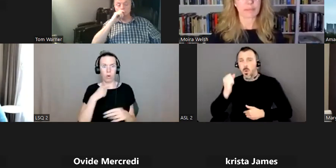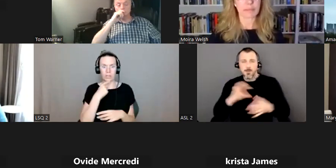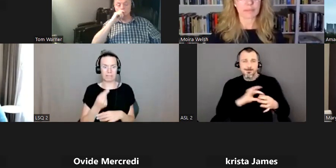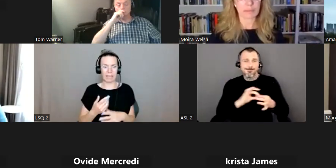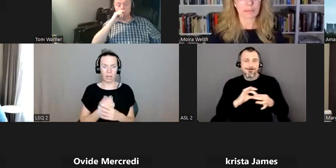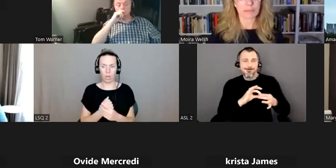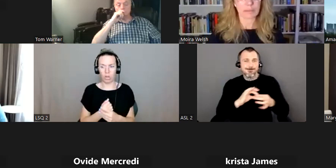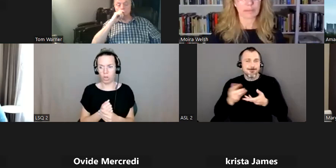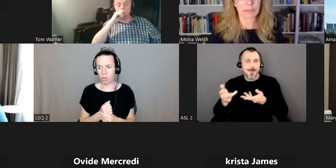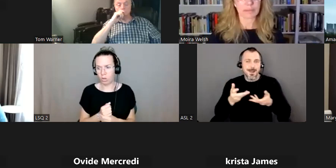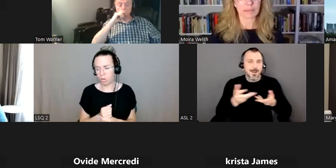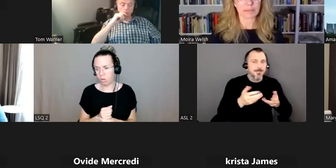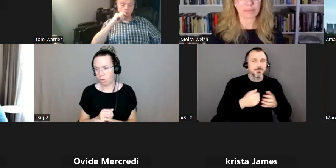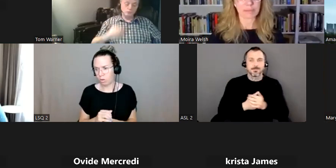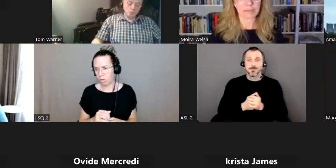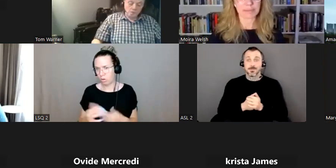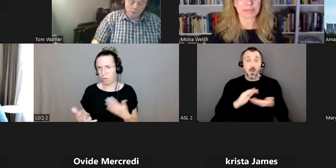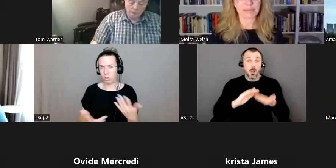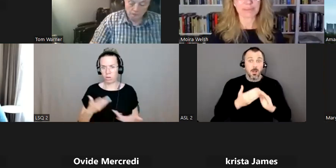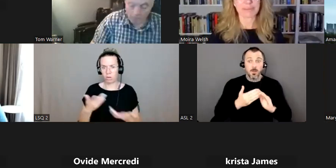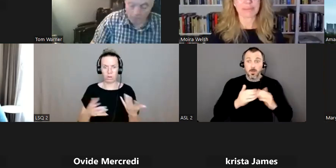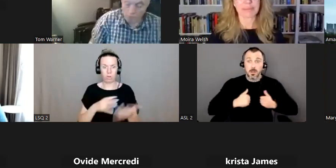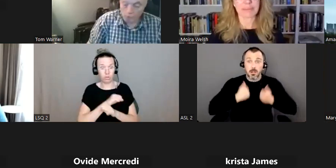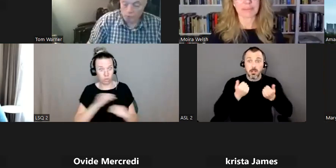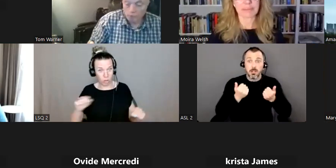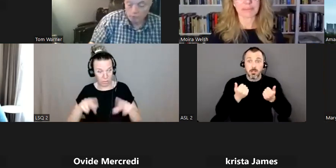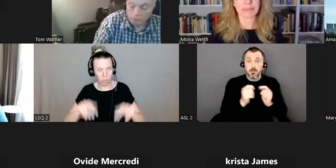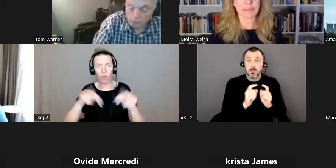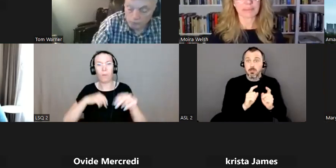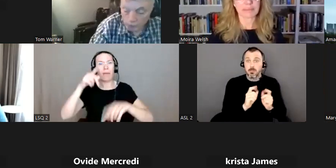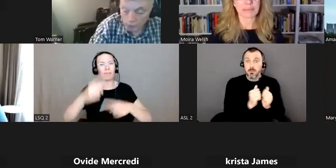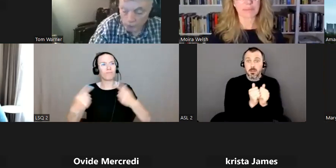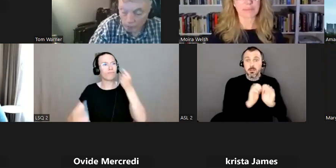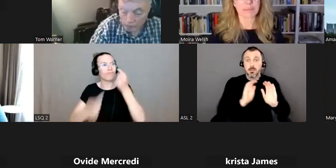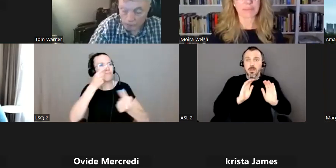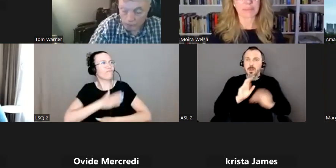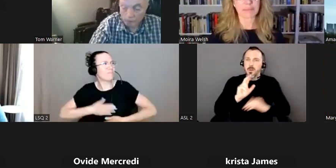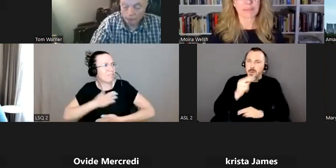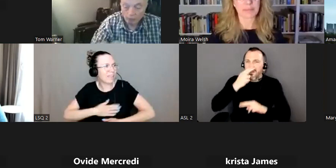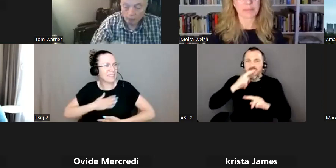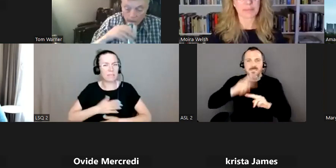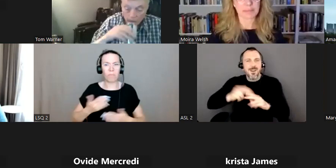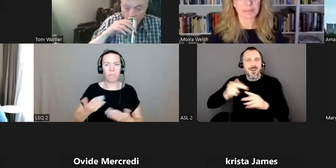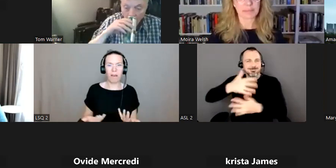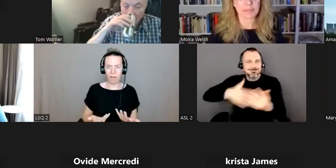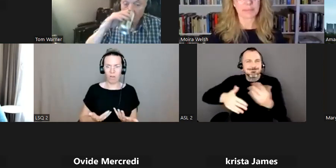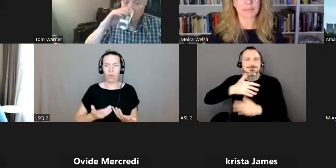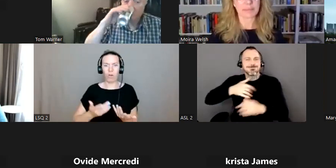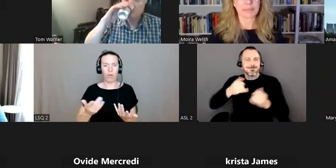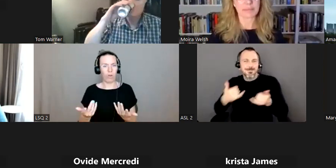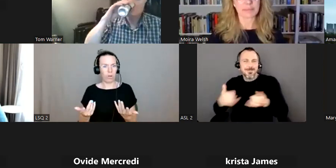but also recreation and fun things. Like we should be engaging together and learning from each other.